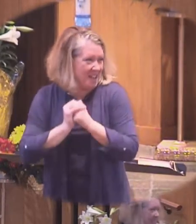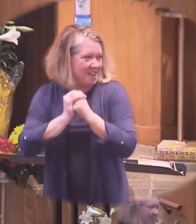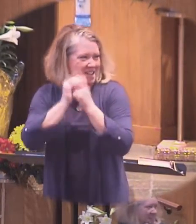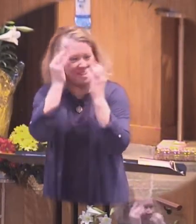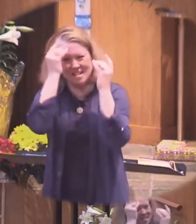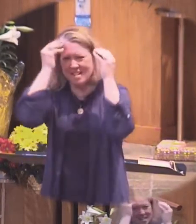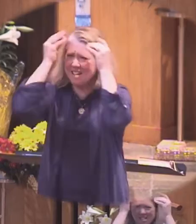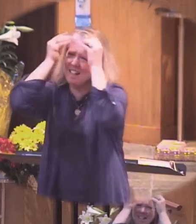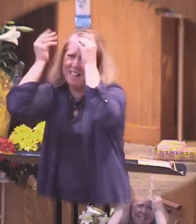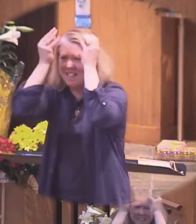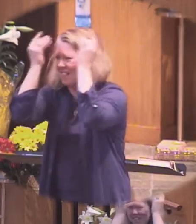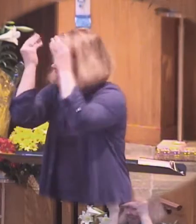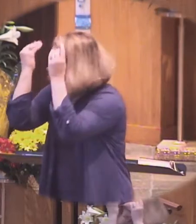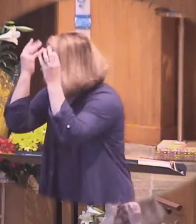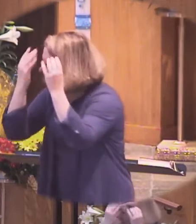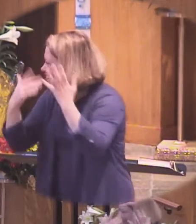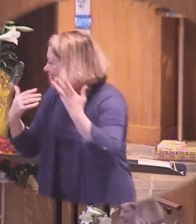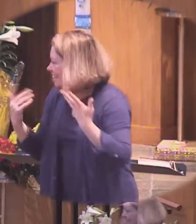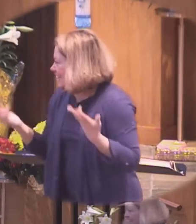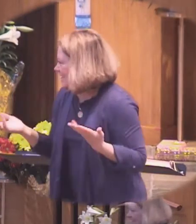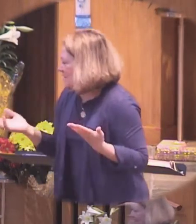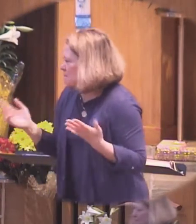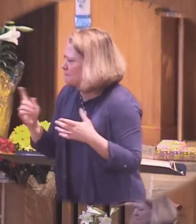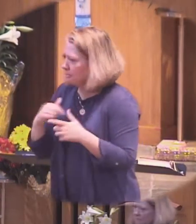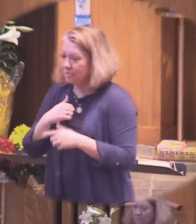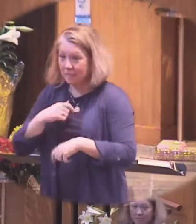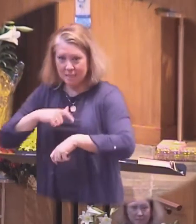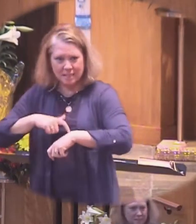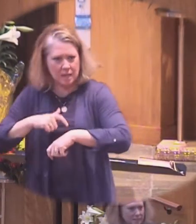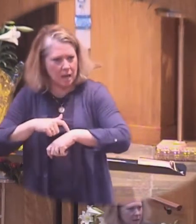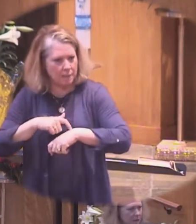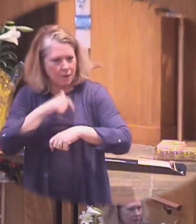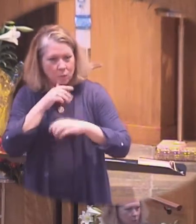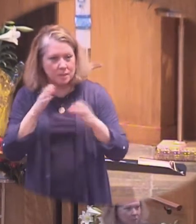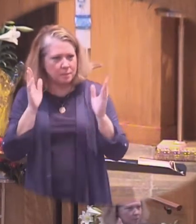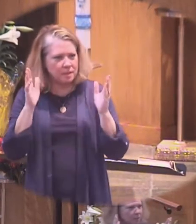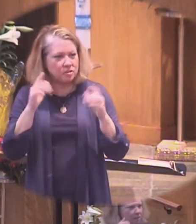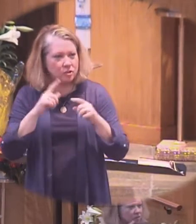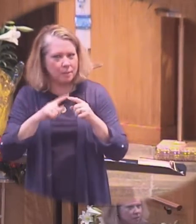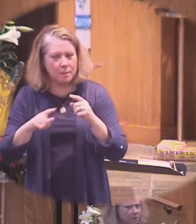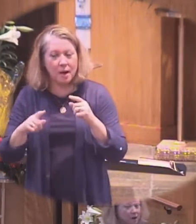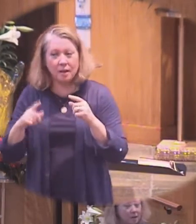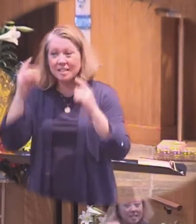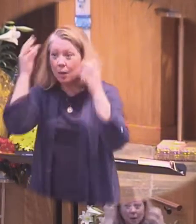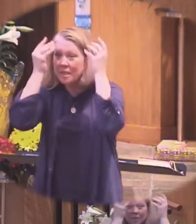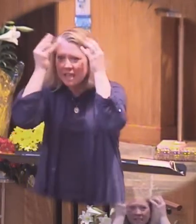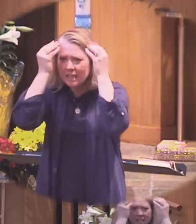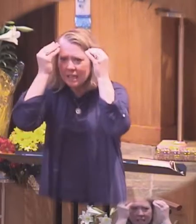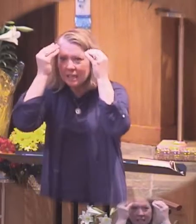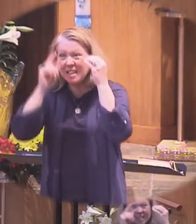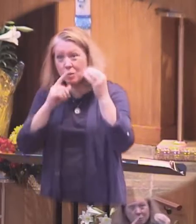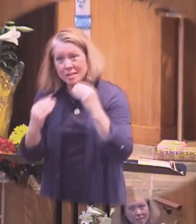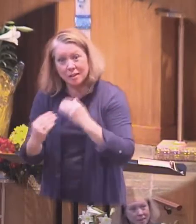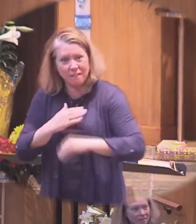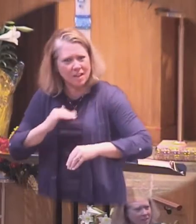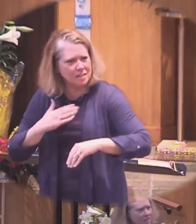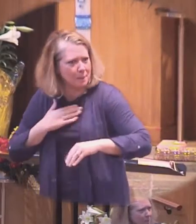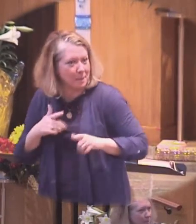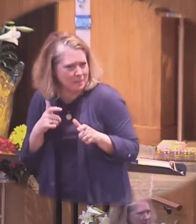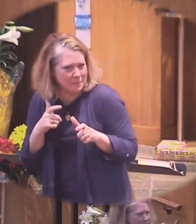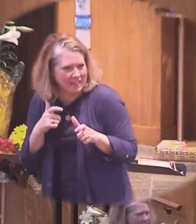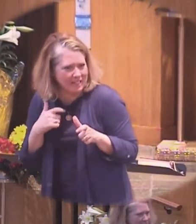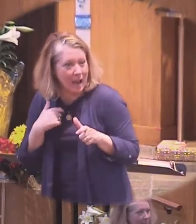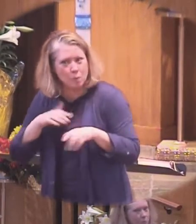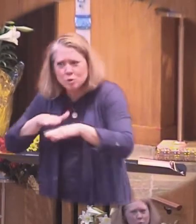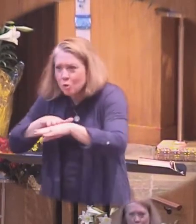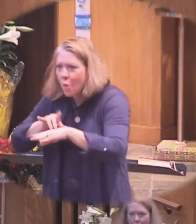were going through my mind, and I did not realize at the time, but it was slowing me down as I was running along. And I didn't realize